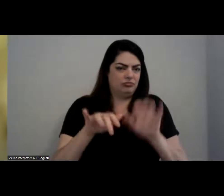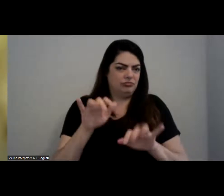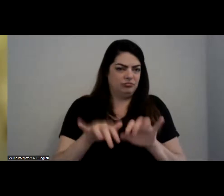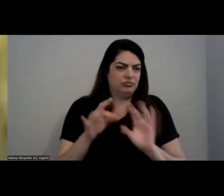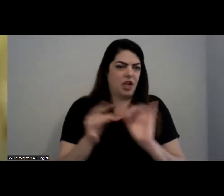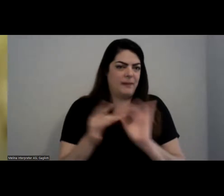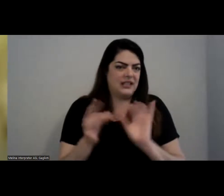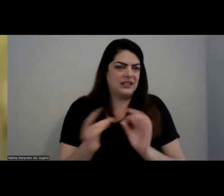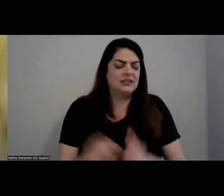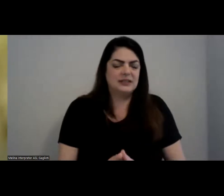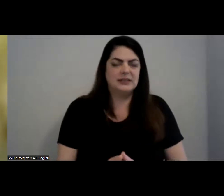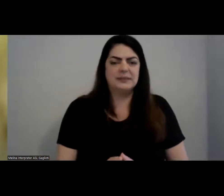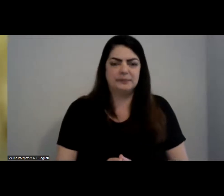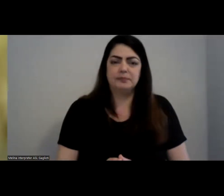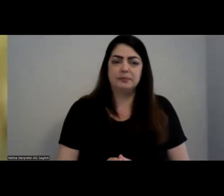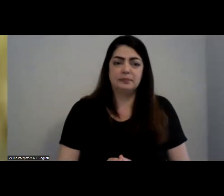excellent.